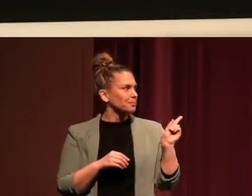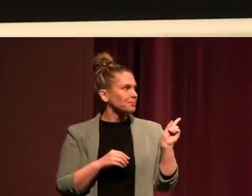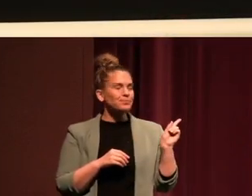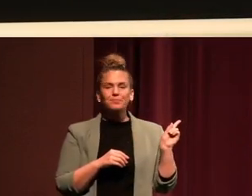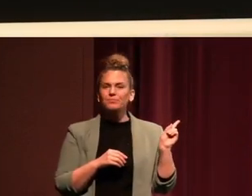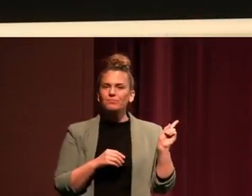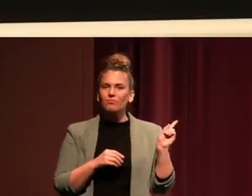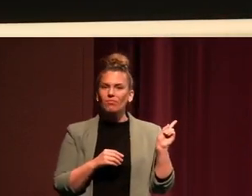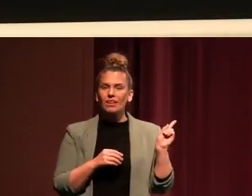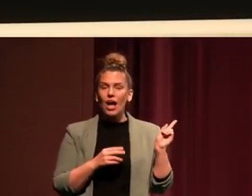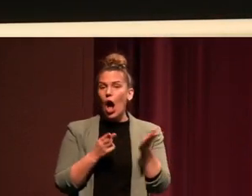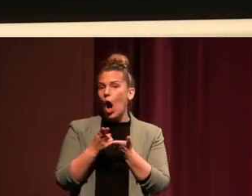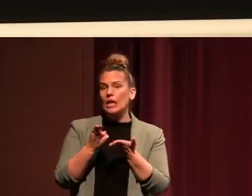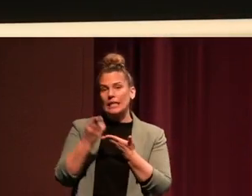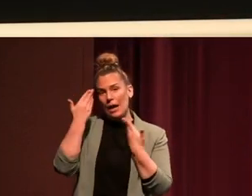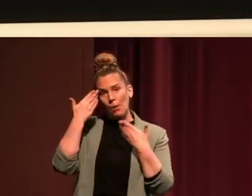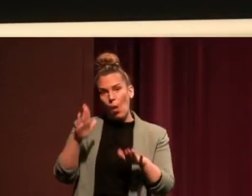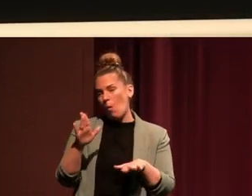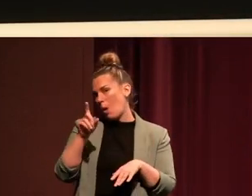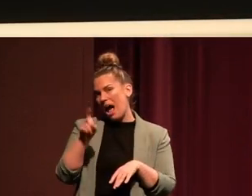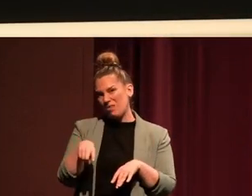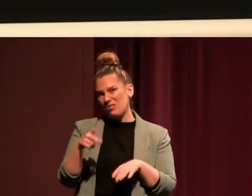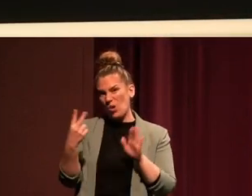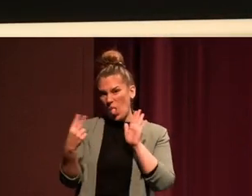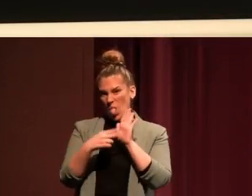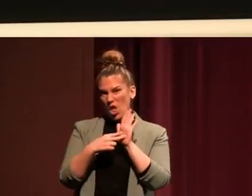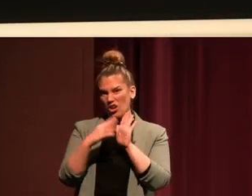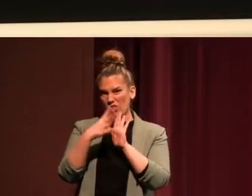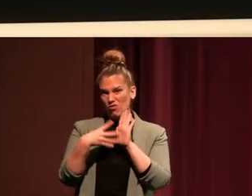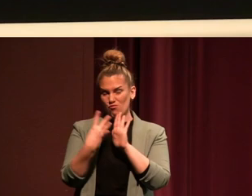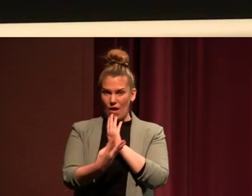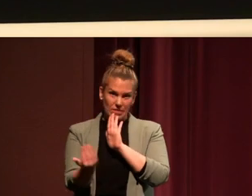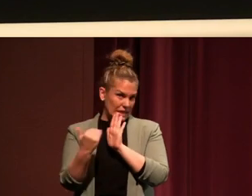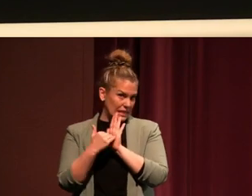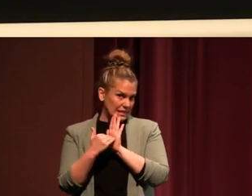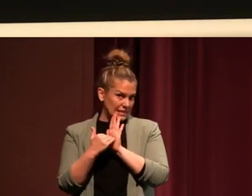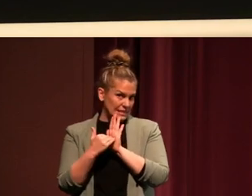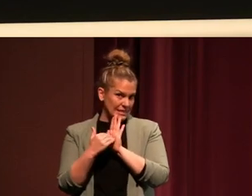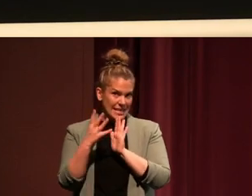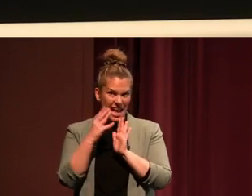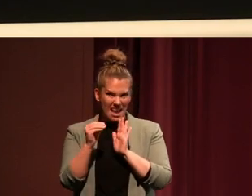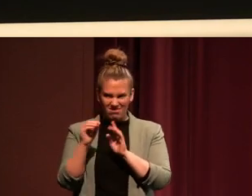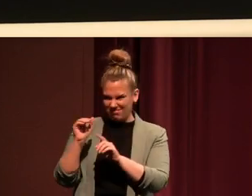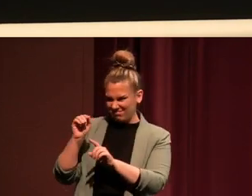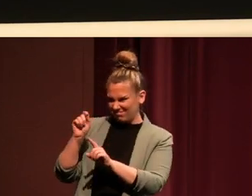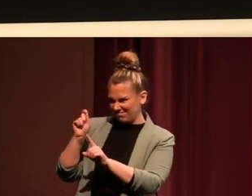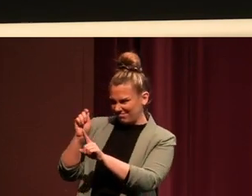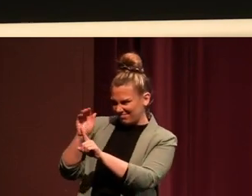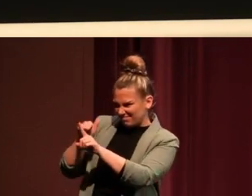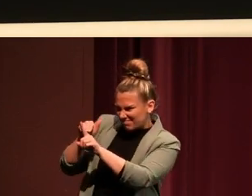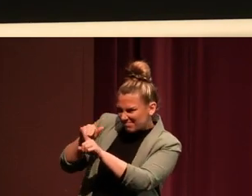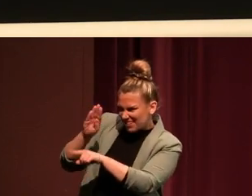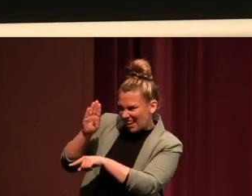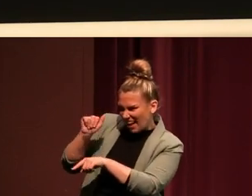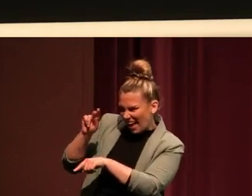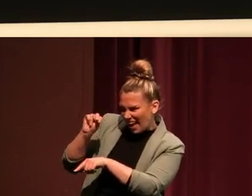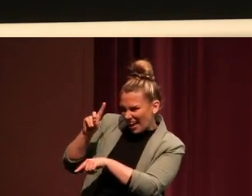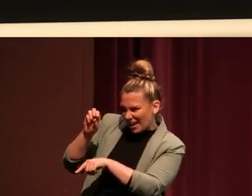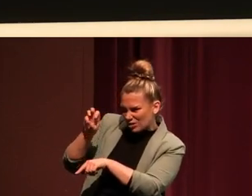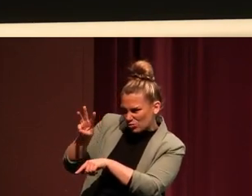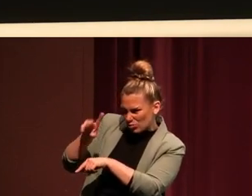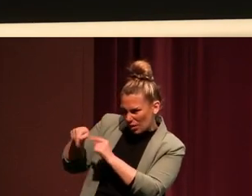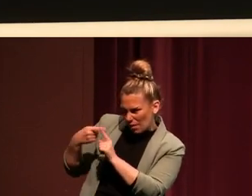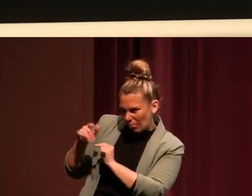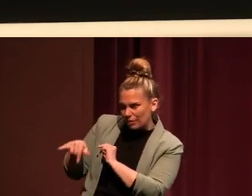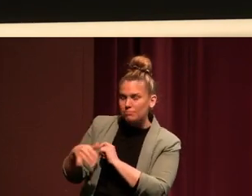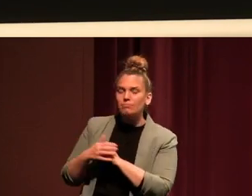I honestly don't know. I'll have to look at those graphs again and bug Andrew about it. I don't think that